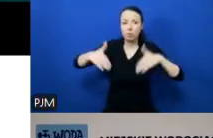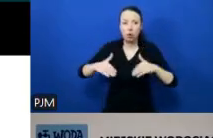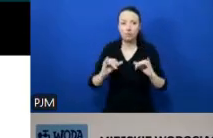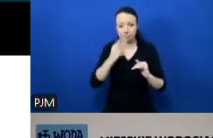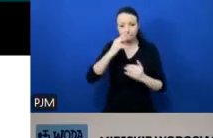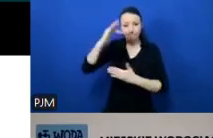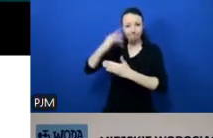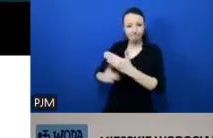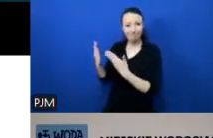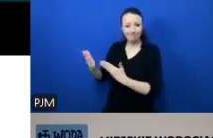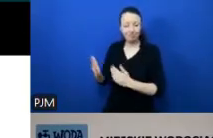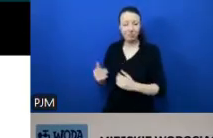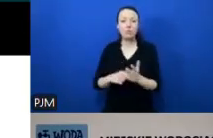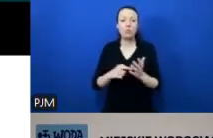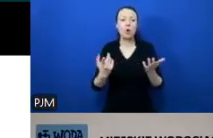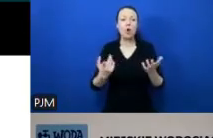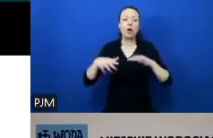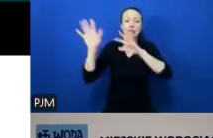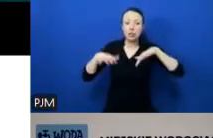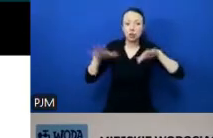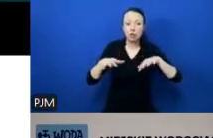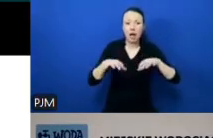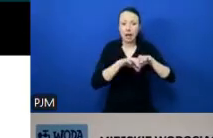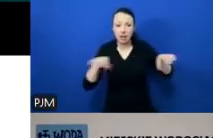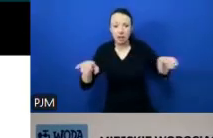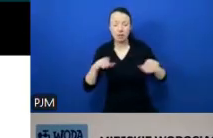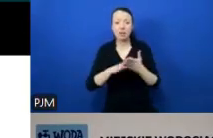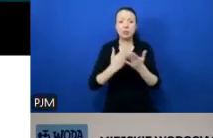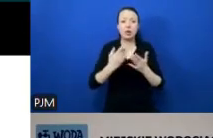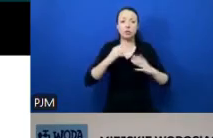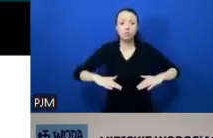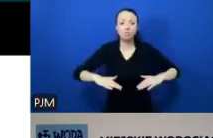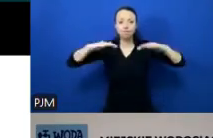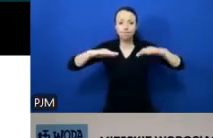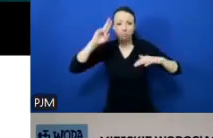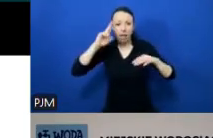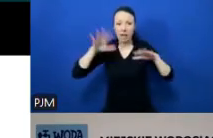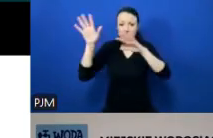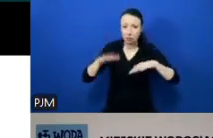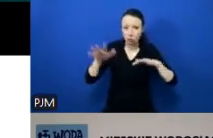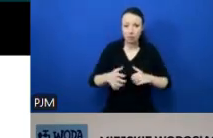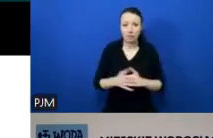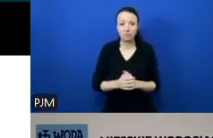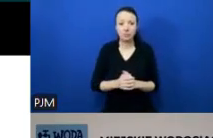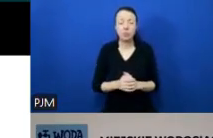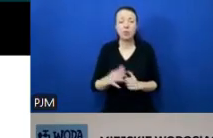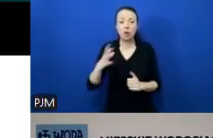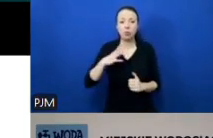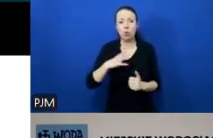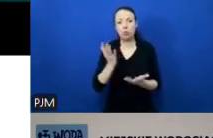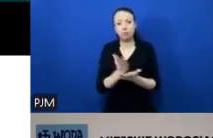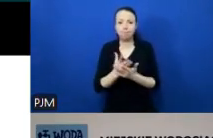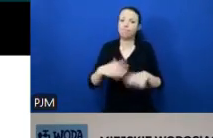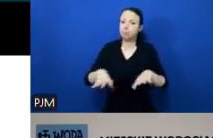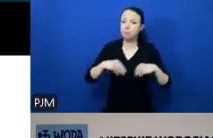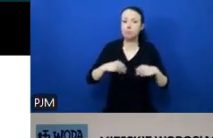the permissible, acceptable frequency of overflows. And it was decided